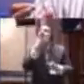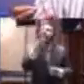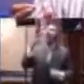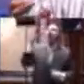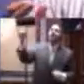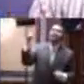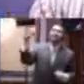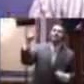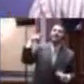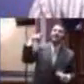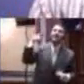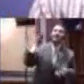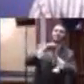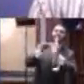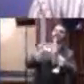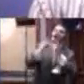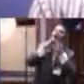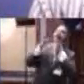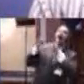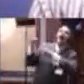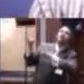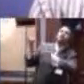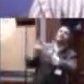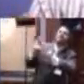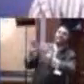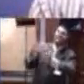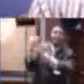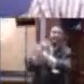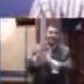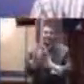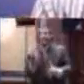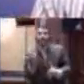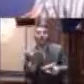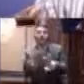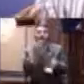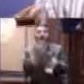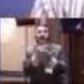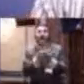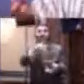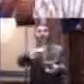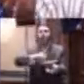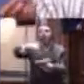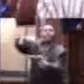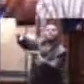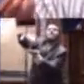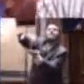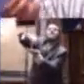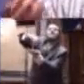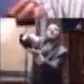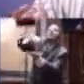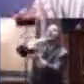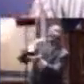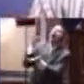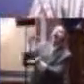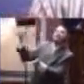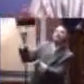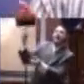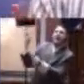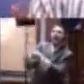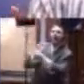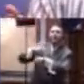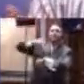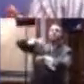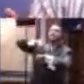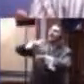because the centralization leads to accumulation of power at the central authority, and